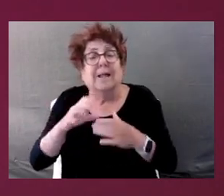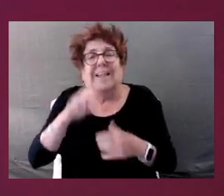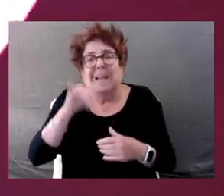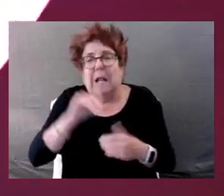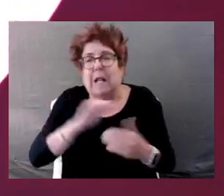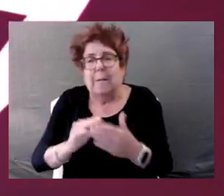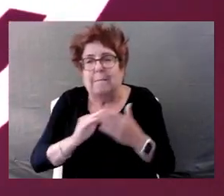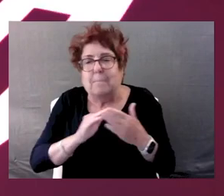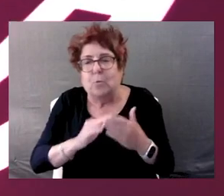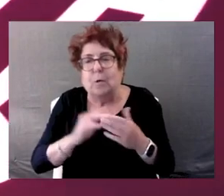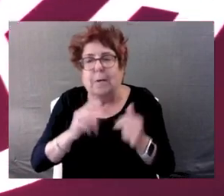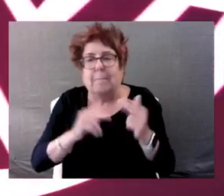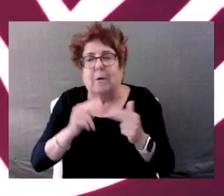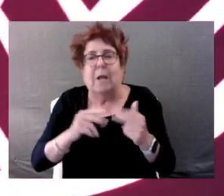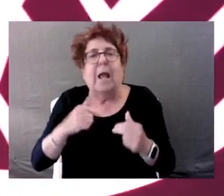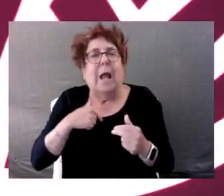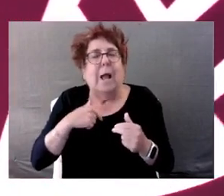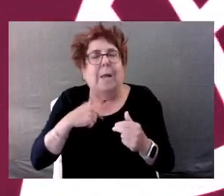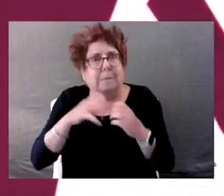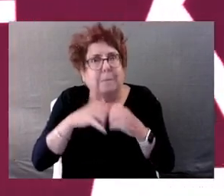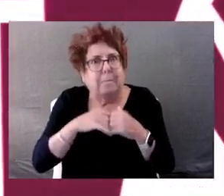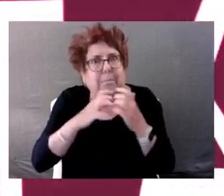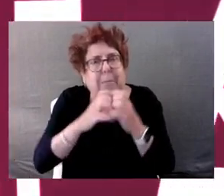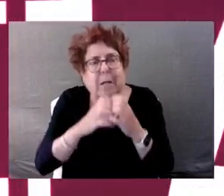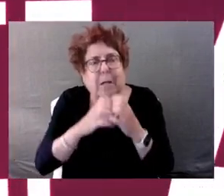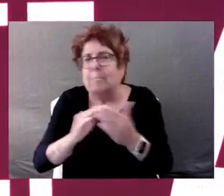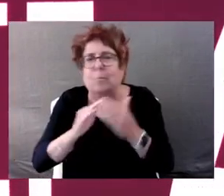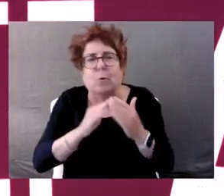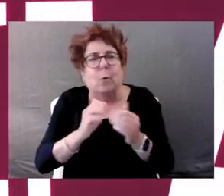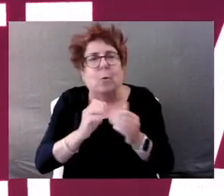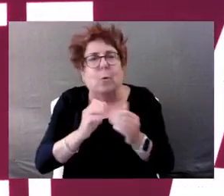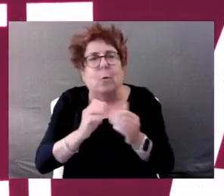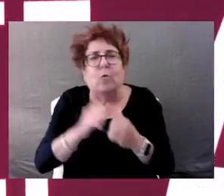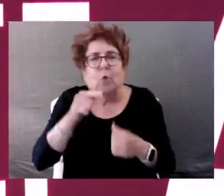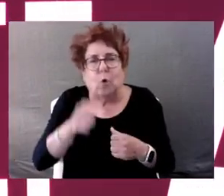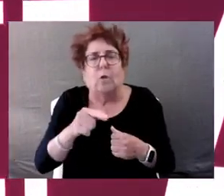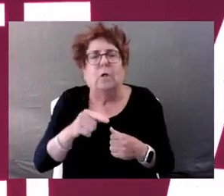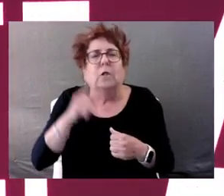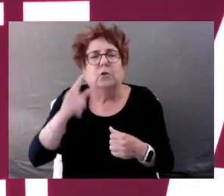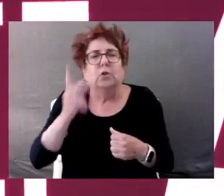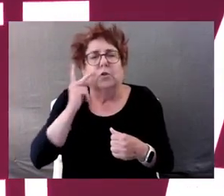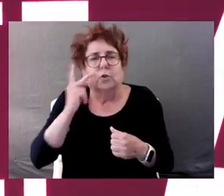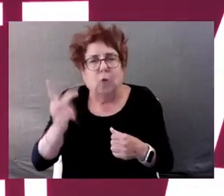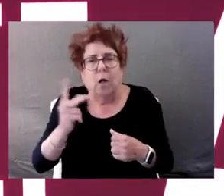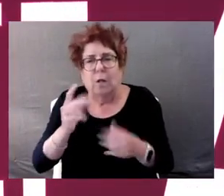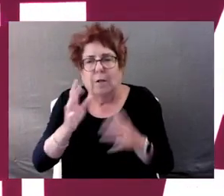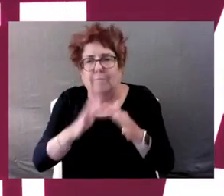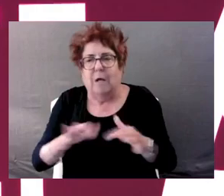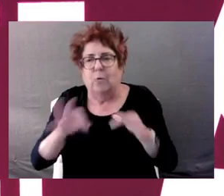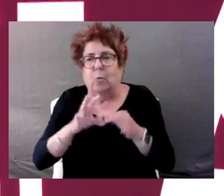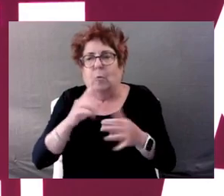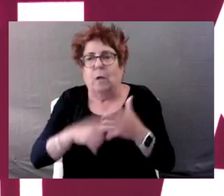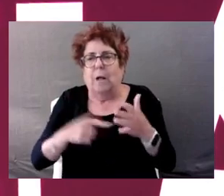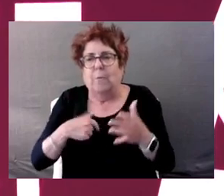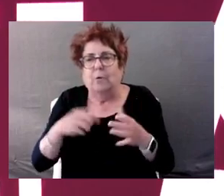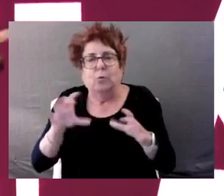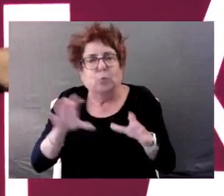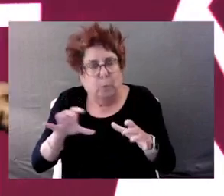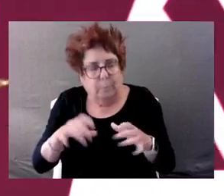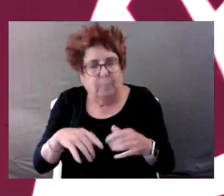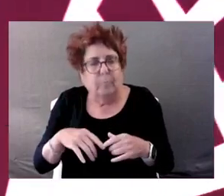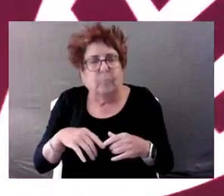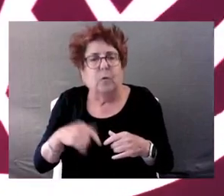I was building community with her, that she saw the value in what I was doing, and as a result, we were able to actually